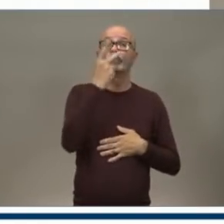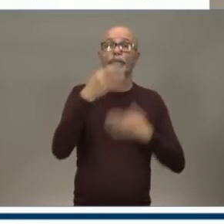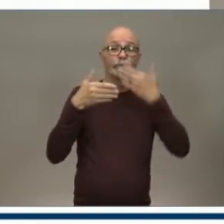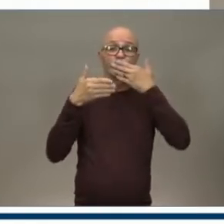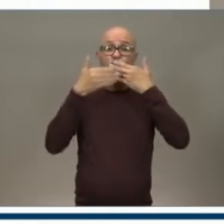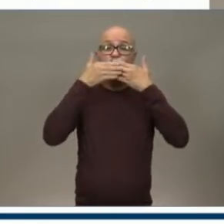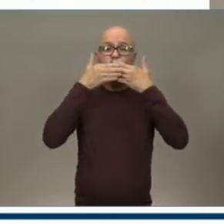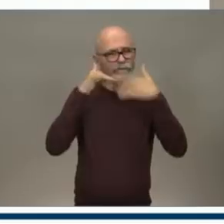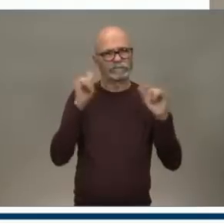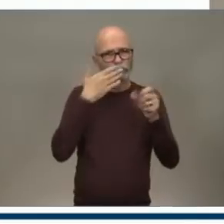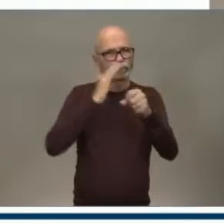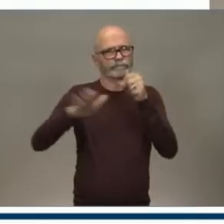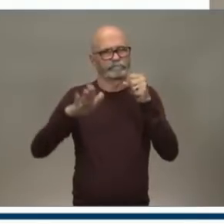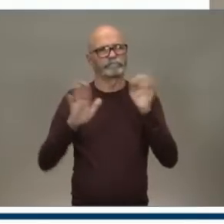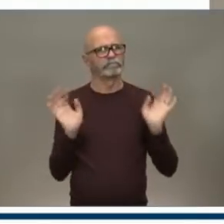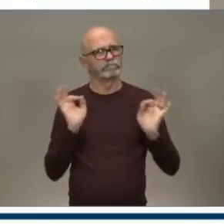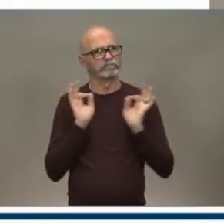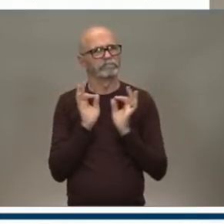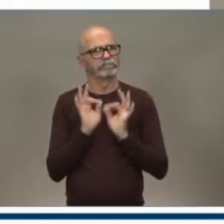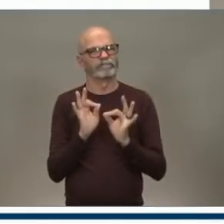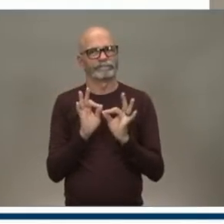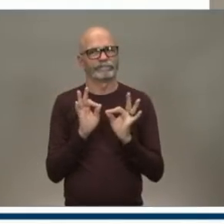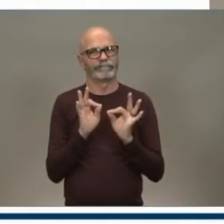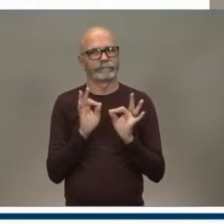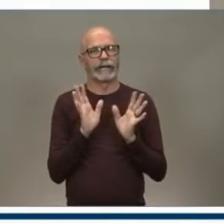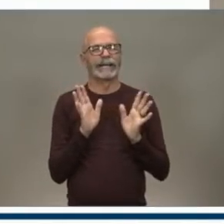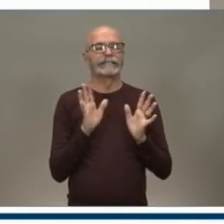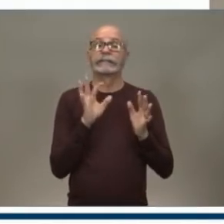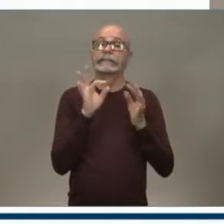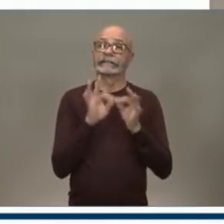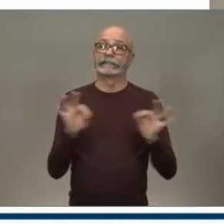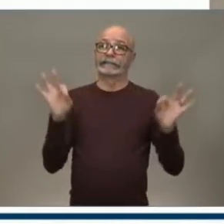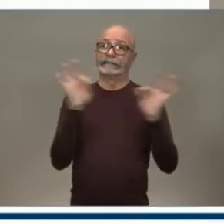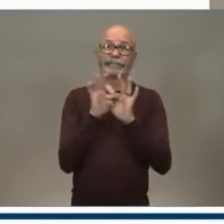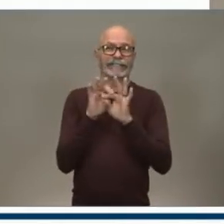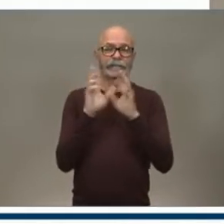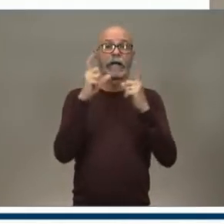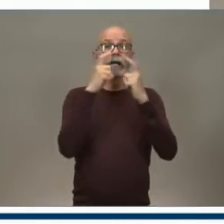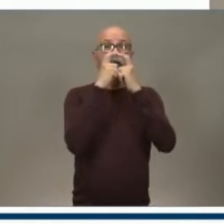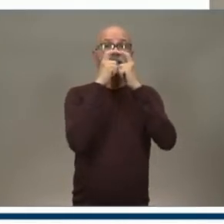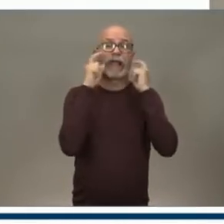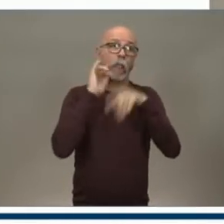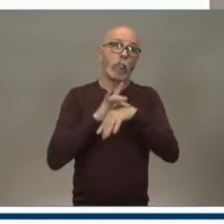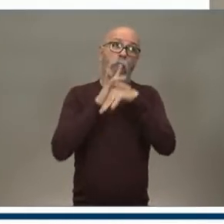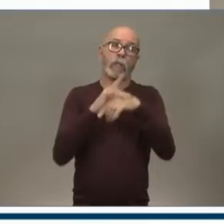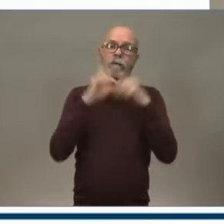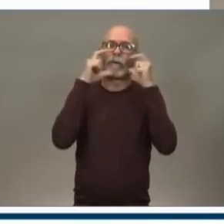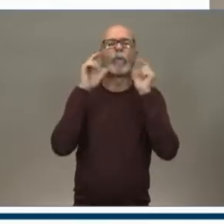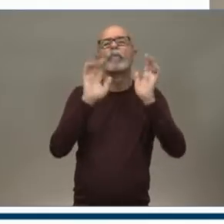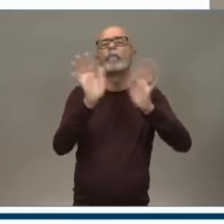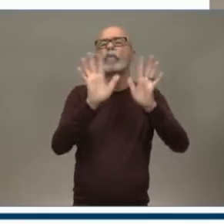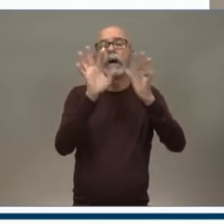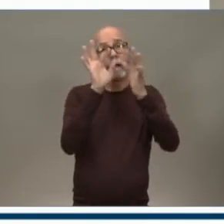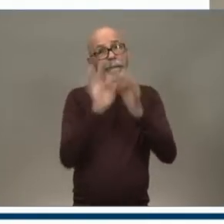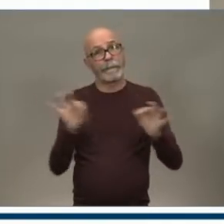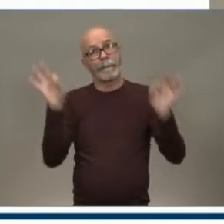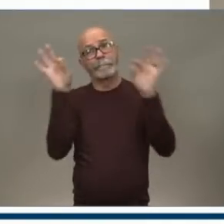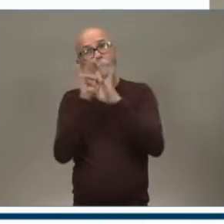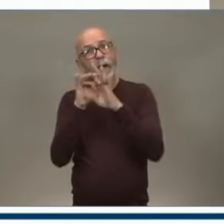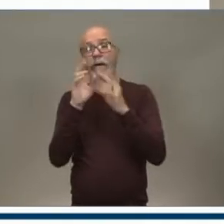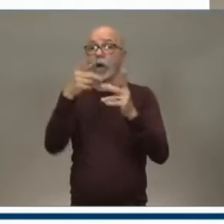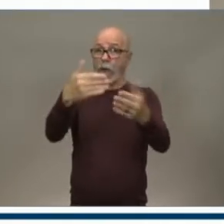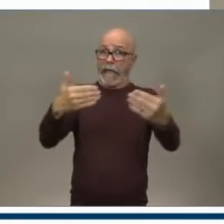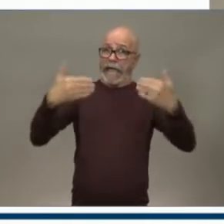really focus more on making sure people wear the masks when they should be wearing the mask properly. And yes,